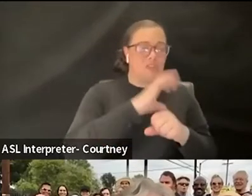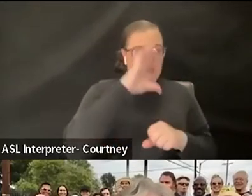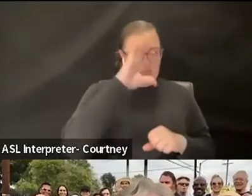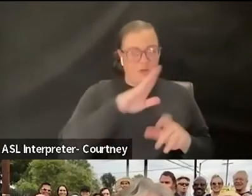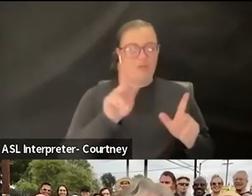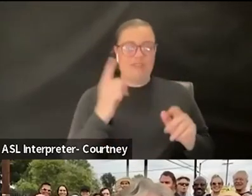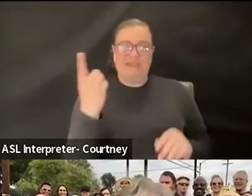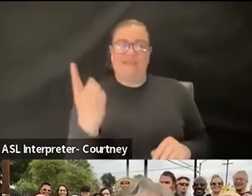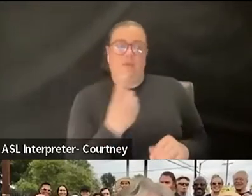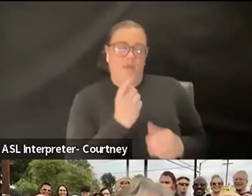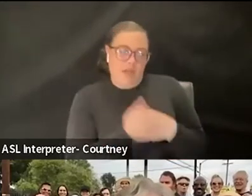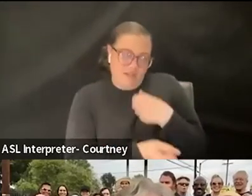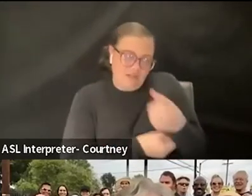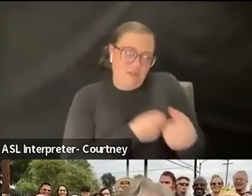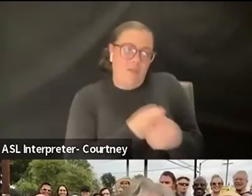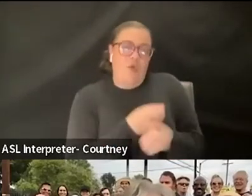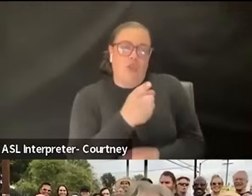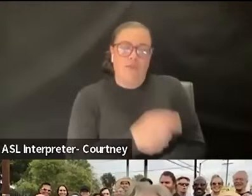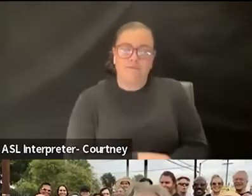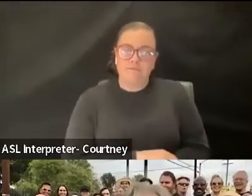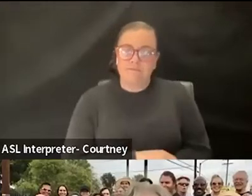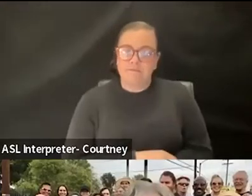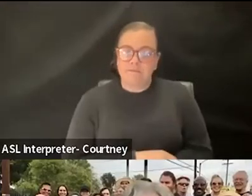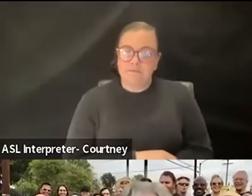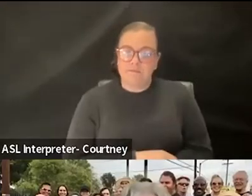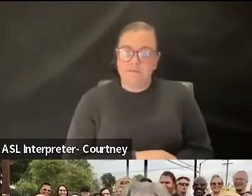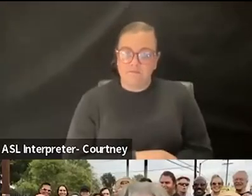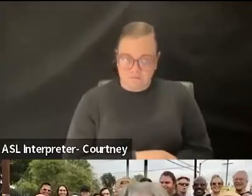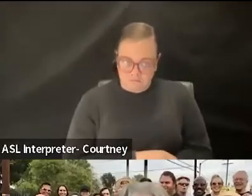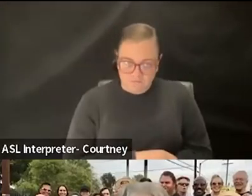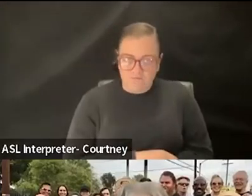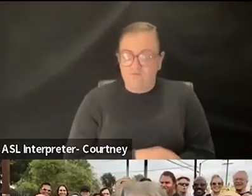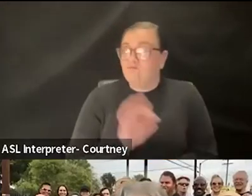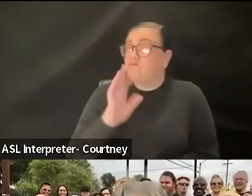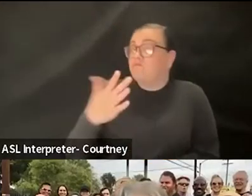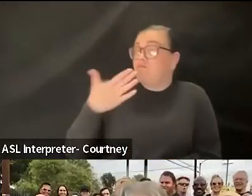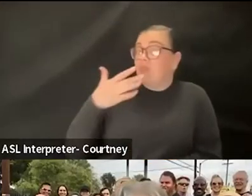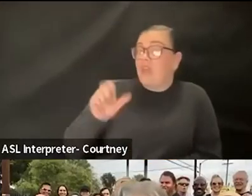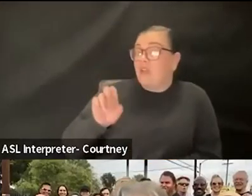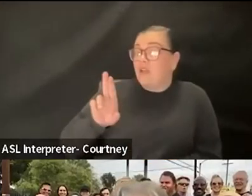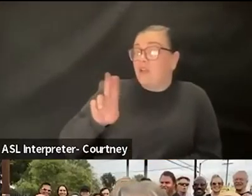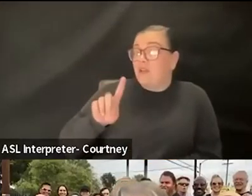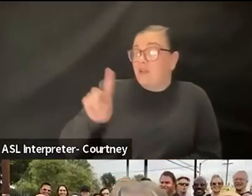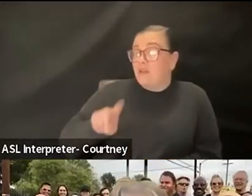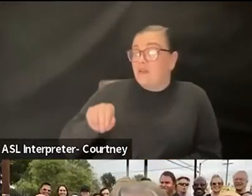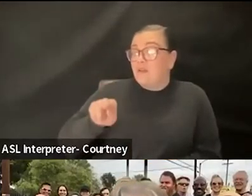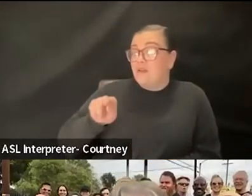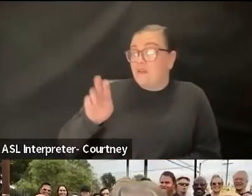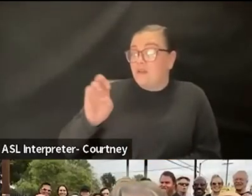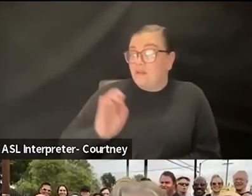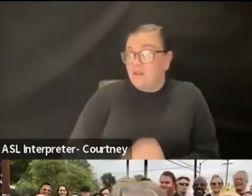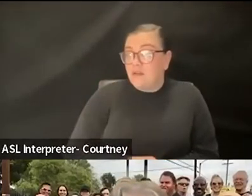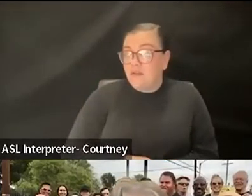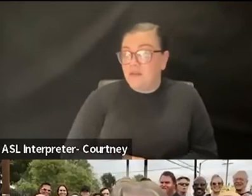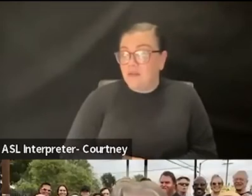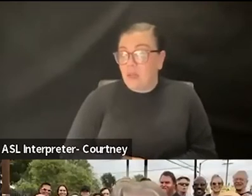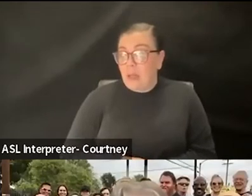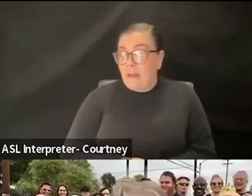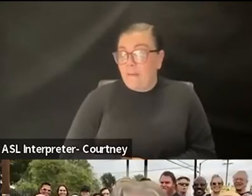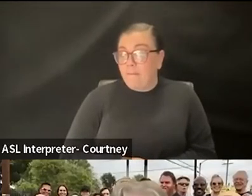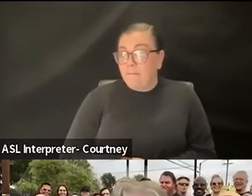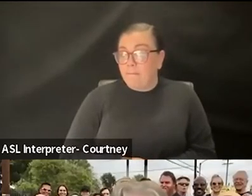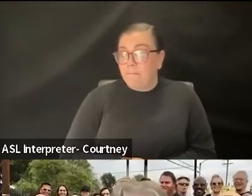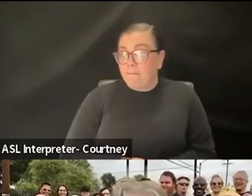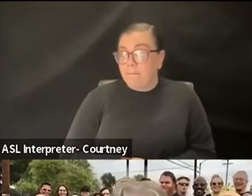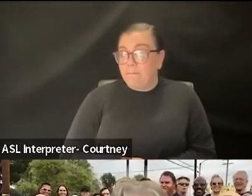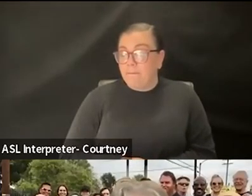Yeah, I love that. Suzanne, what are your thoughts? Well, I think the first thing that I would